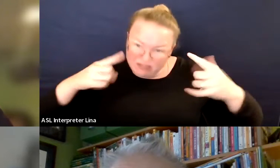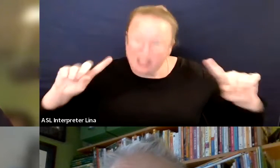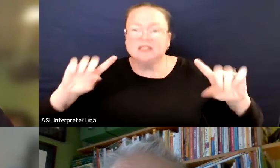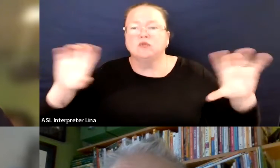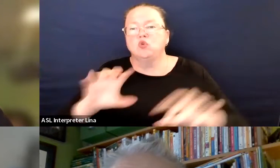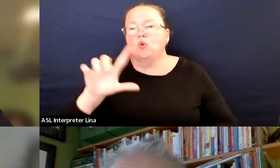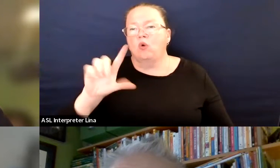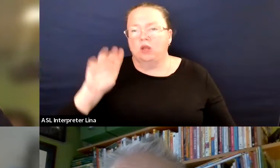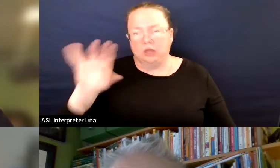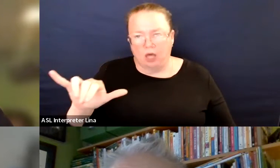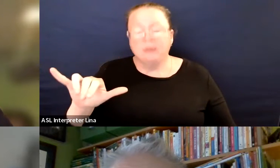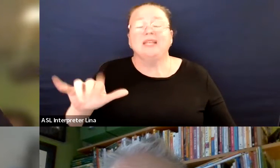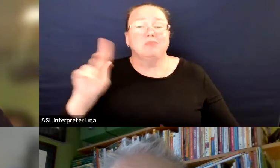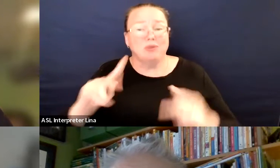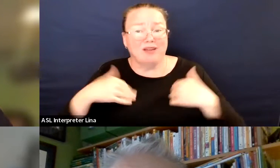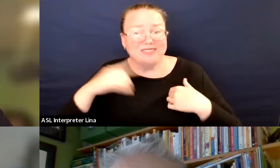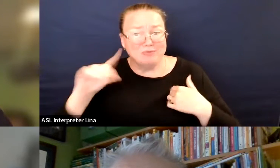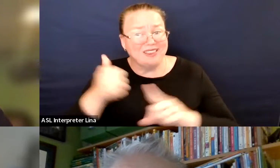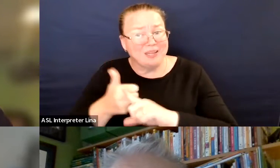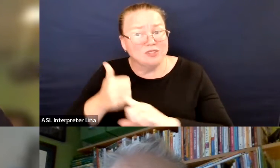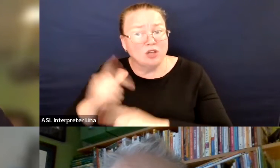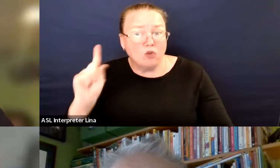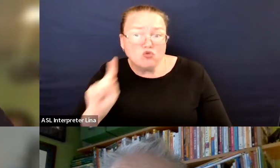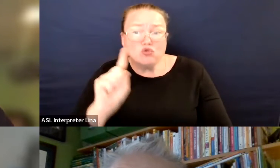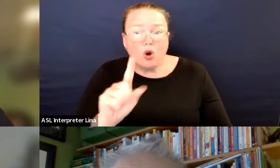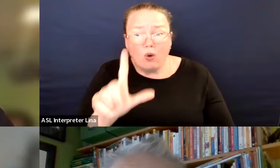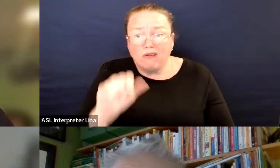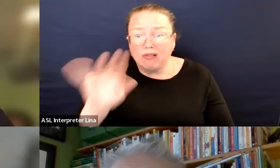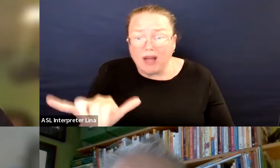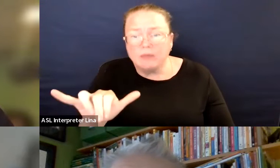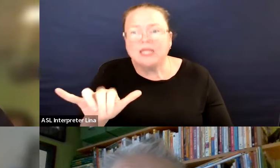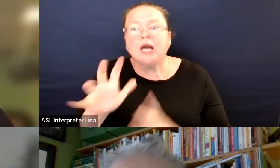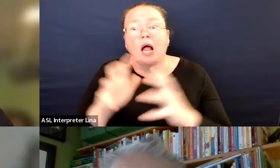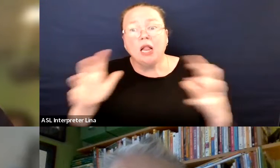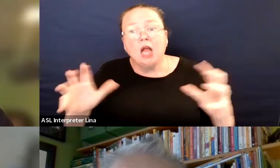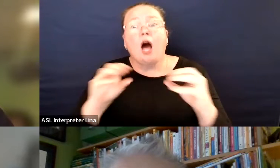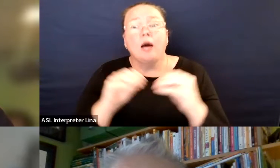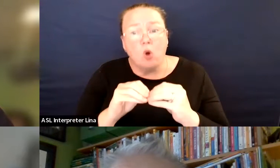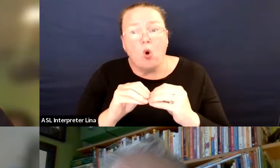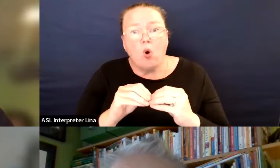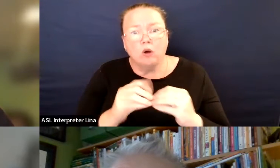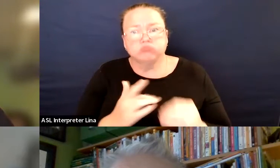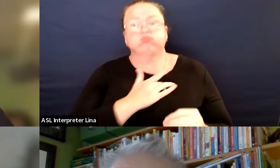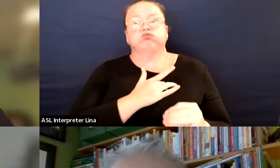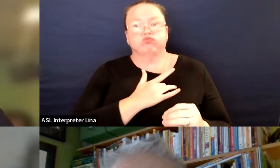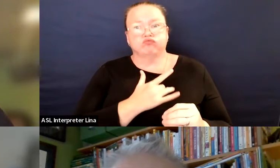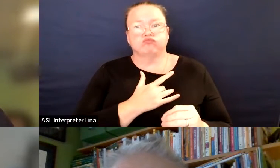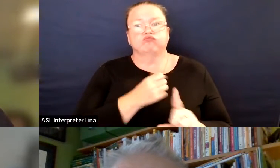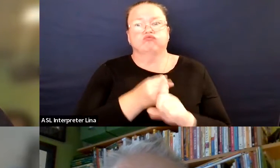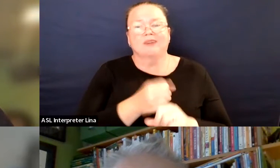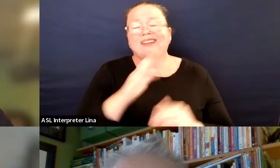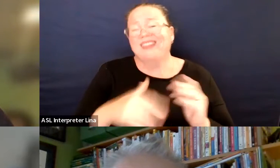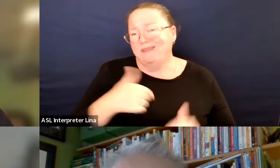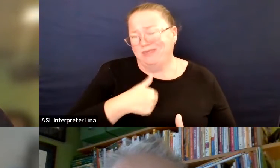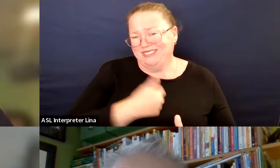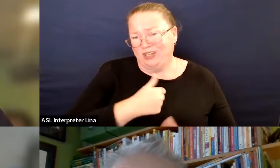that lobbying. And people with disabilities themselves going down to lobby is much, much more meaningful than me go lobbying for them. And